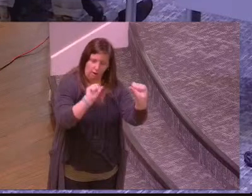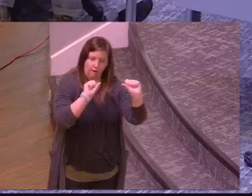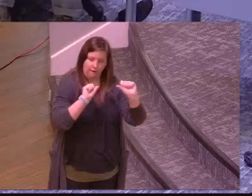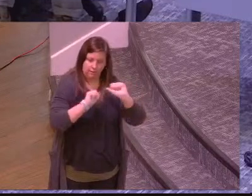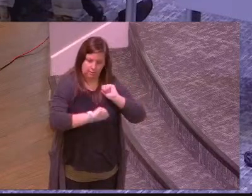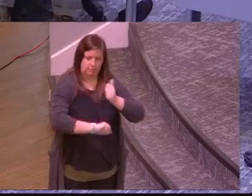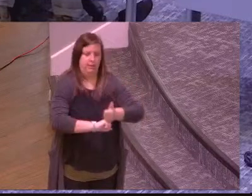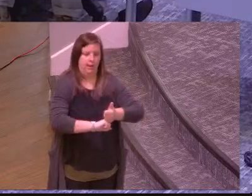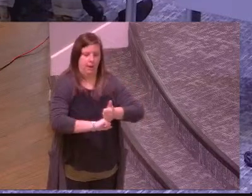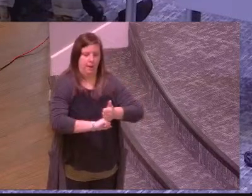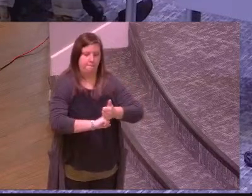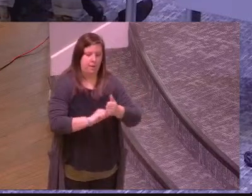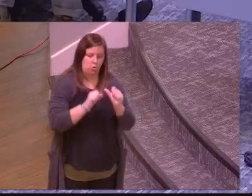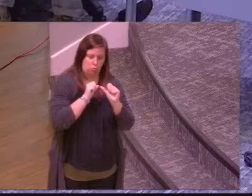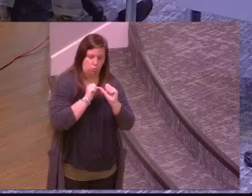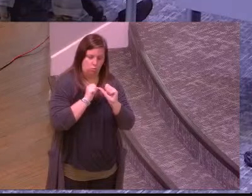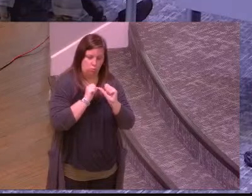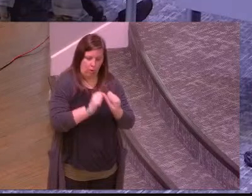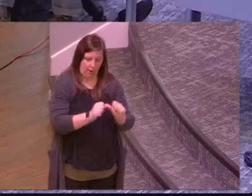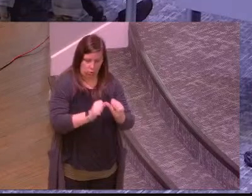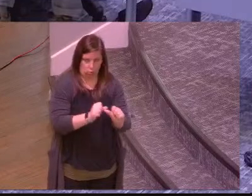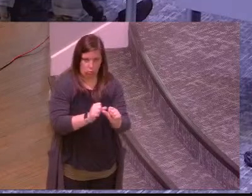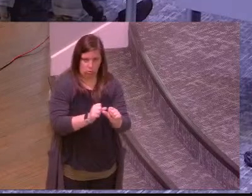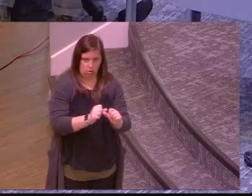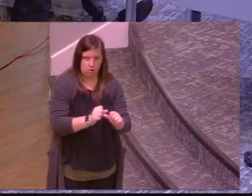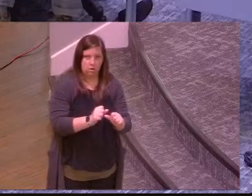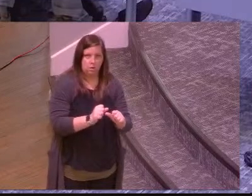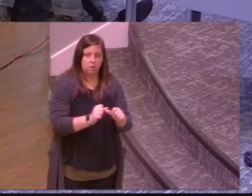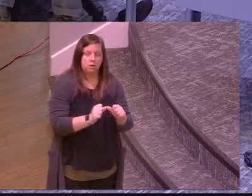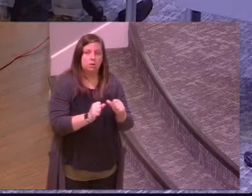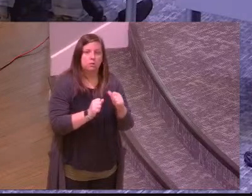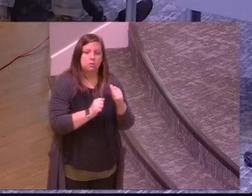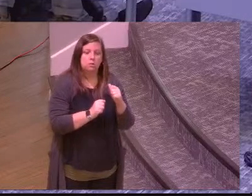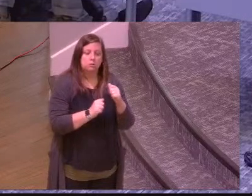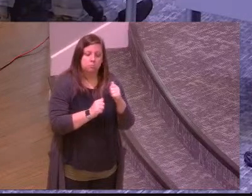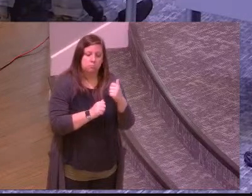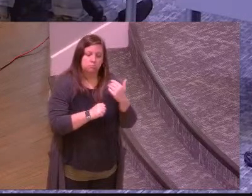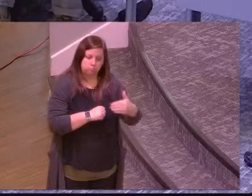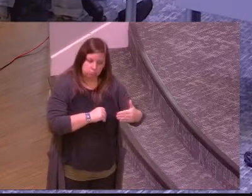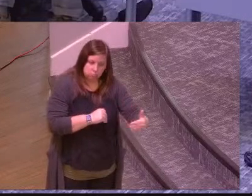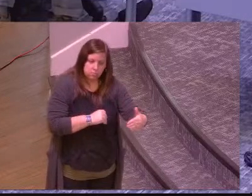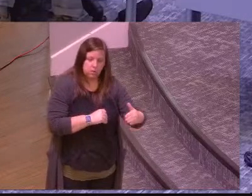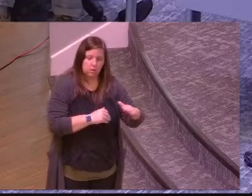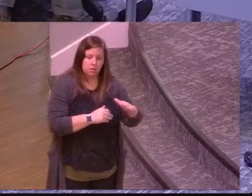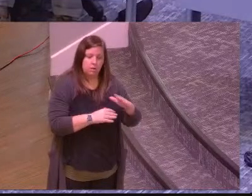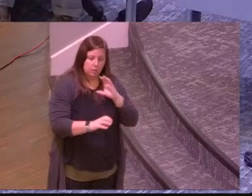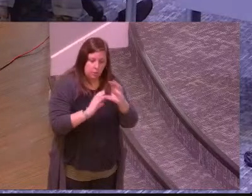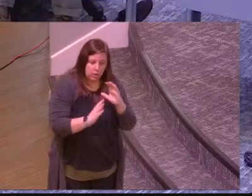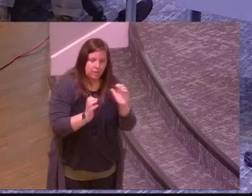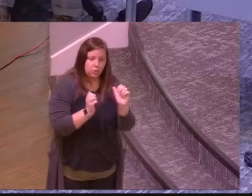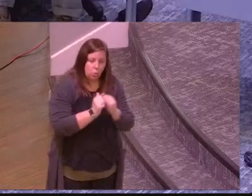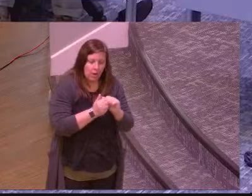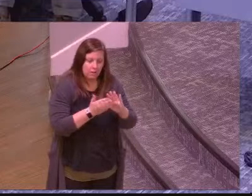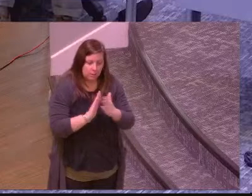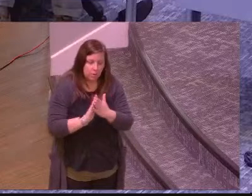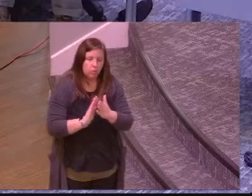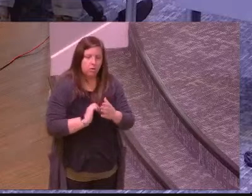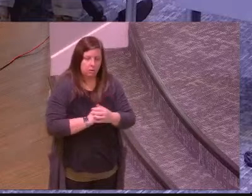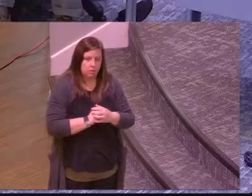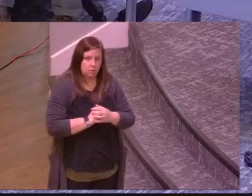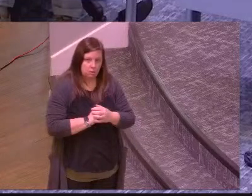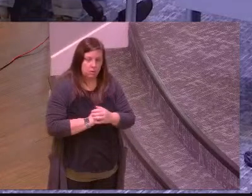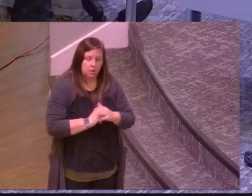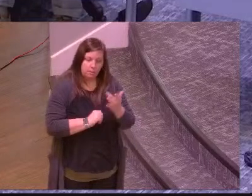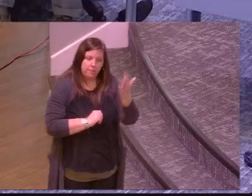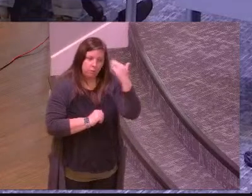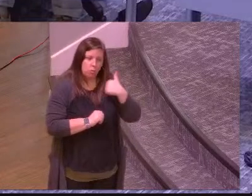with the community. I know we had, we used to have in policy that we